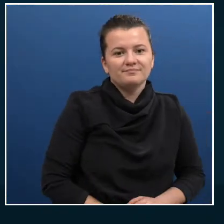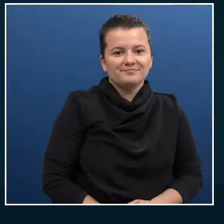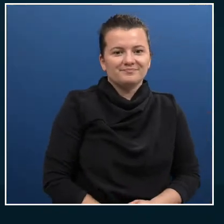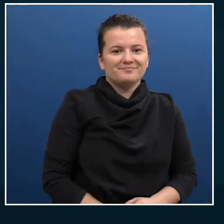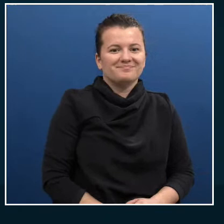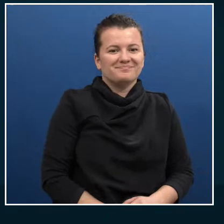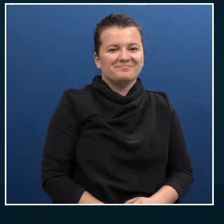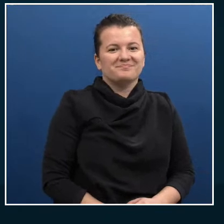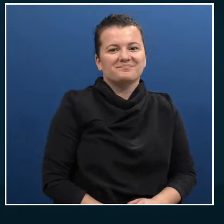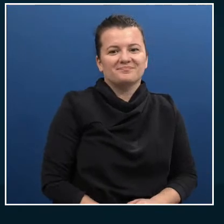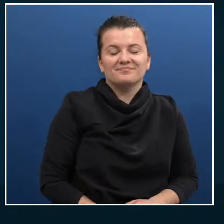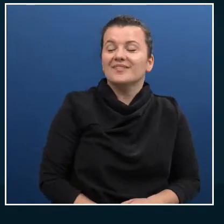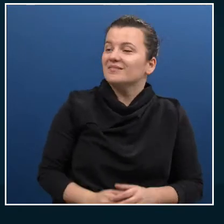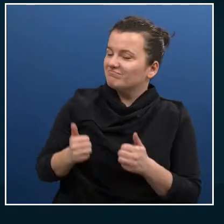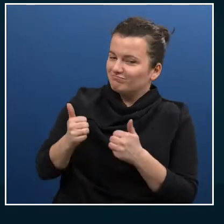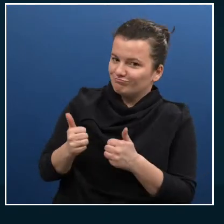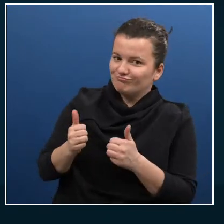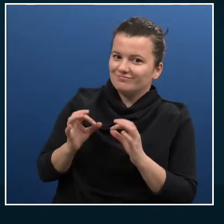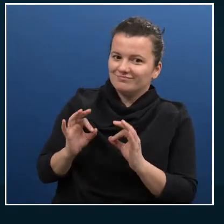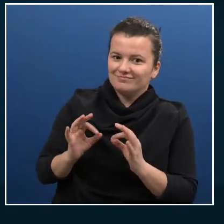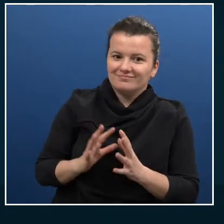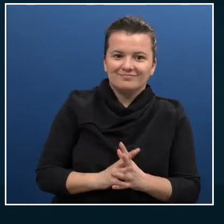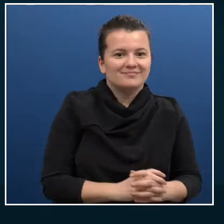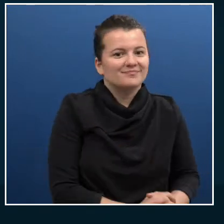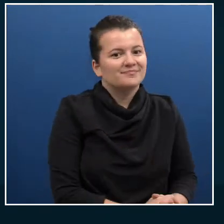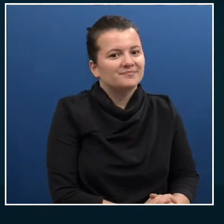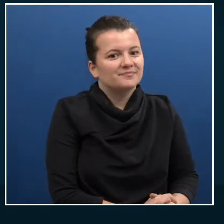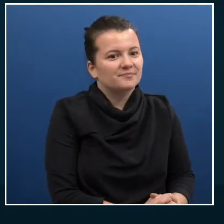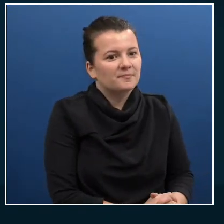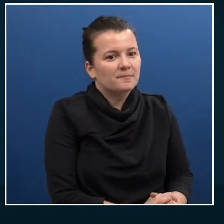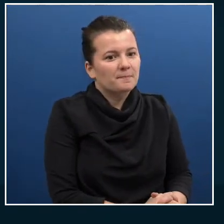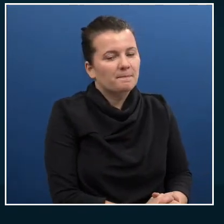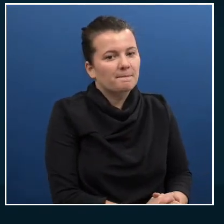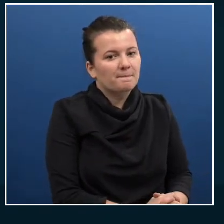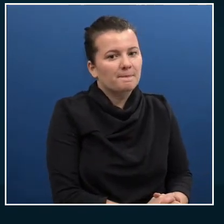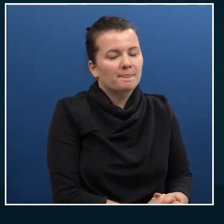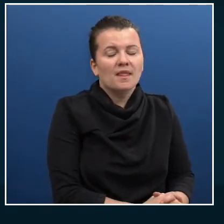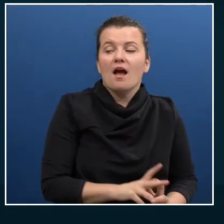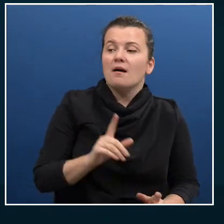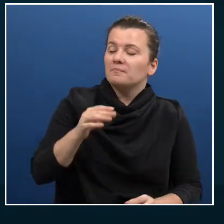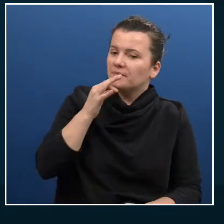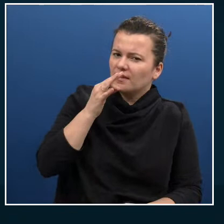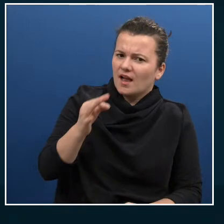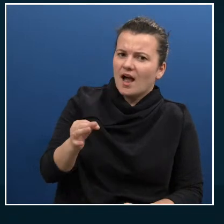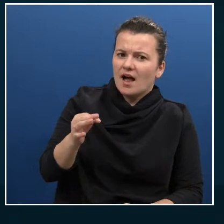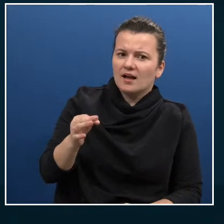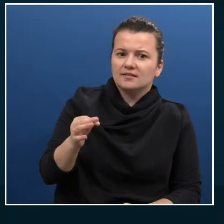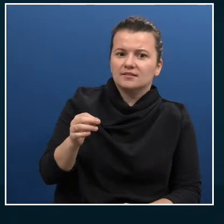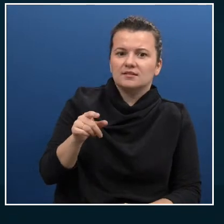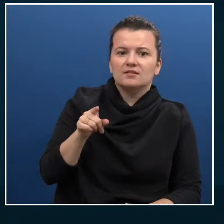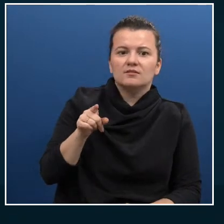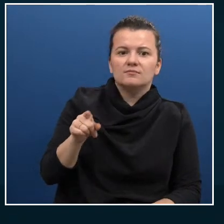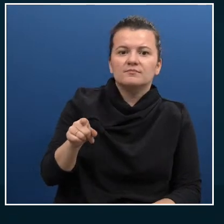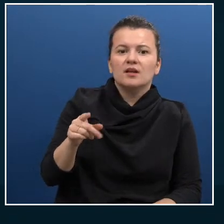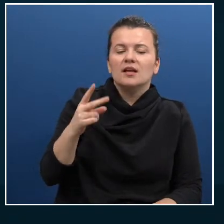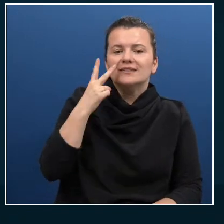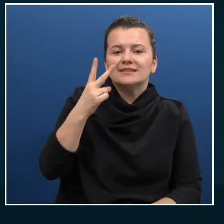Perfect. And there's also another question. You showed us some sites, some